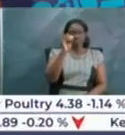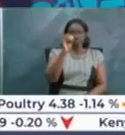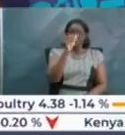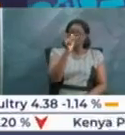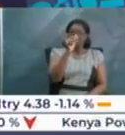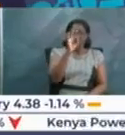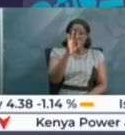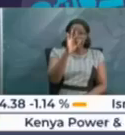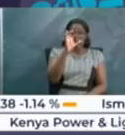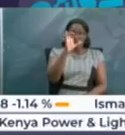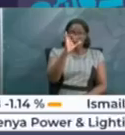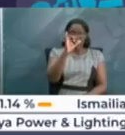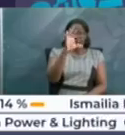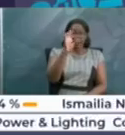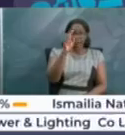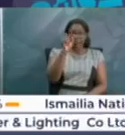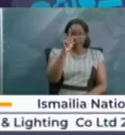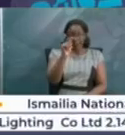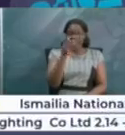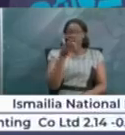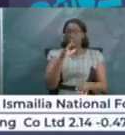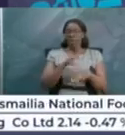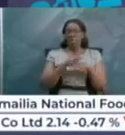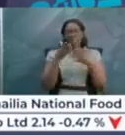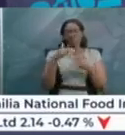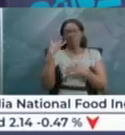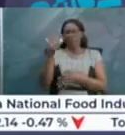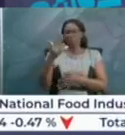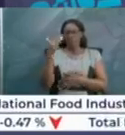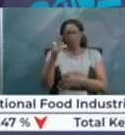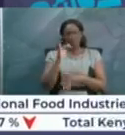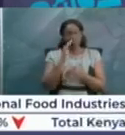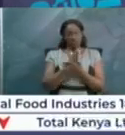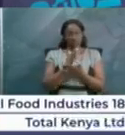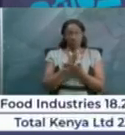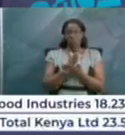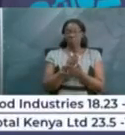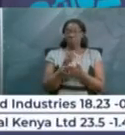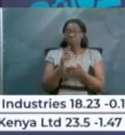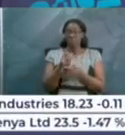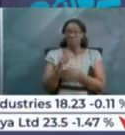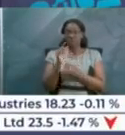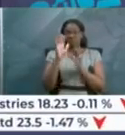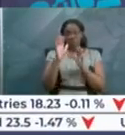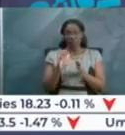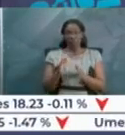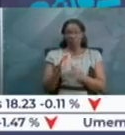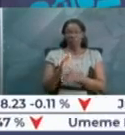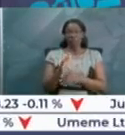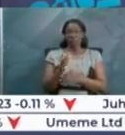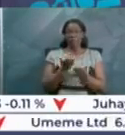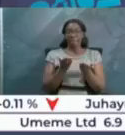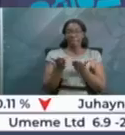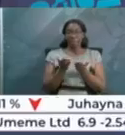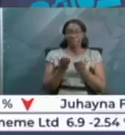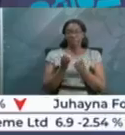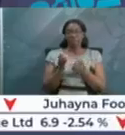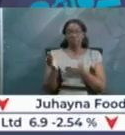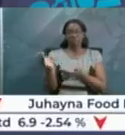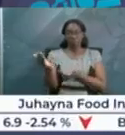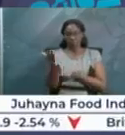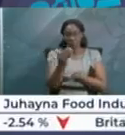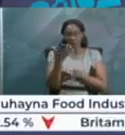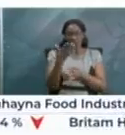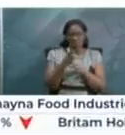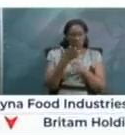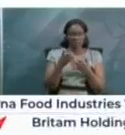show since we actually started the show. Yes, we have actually. So that's a very brilliant thing. Tabitha's business collects waste fabric and